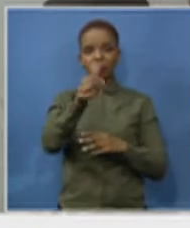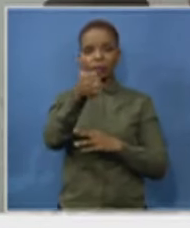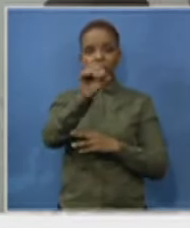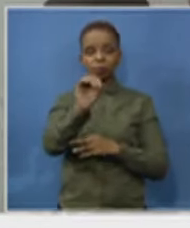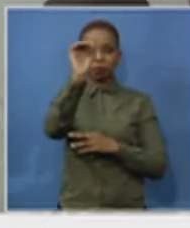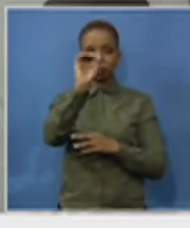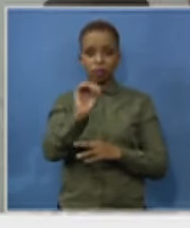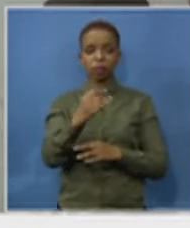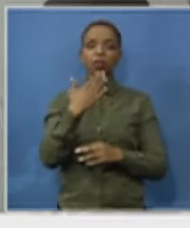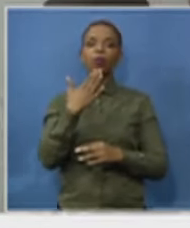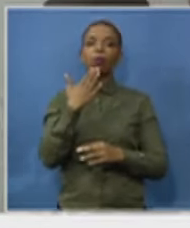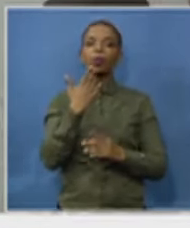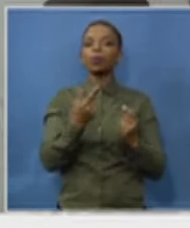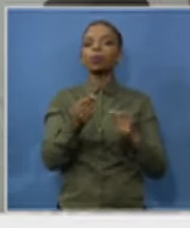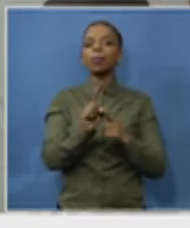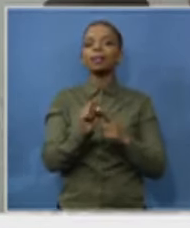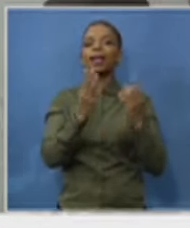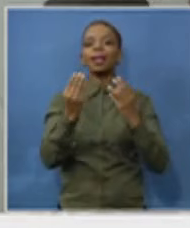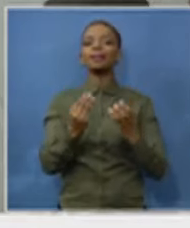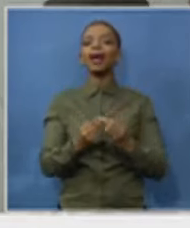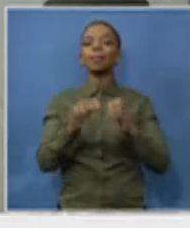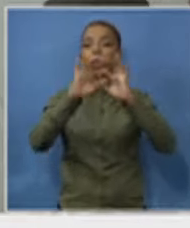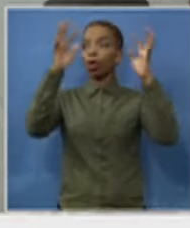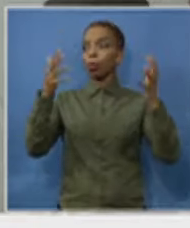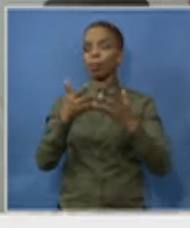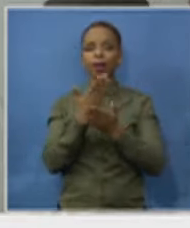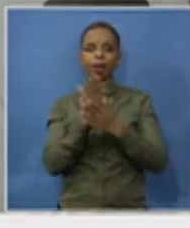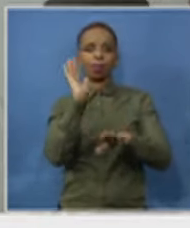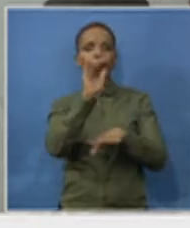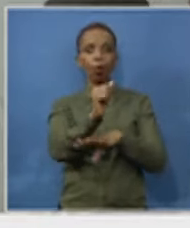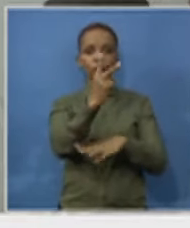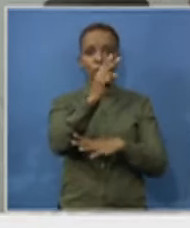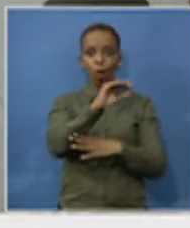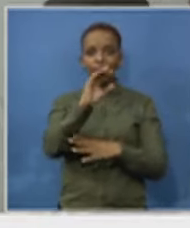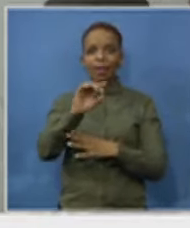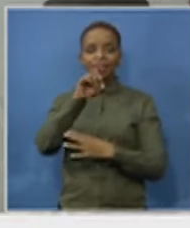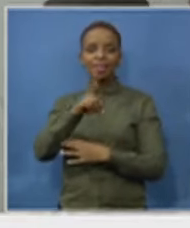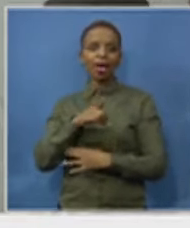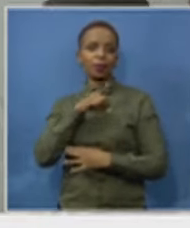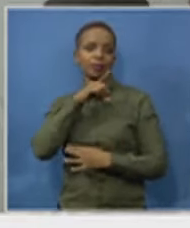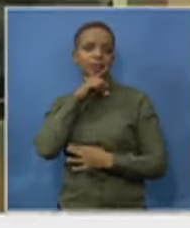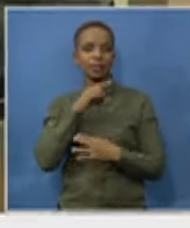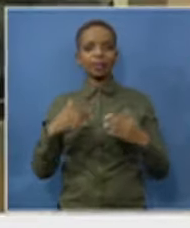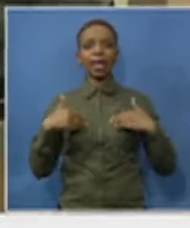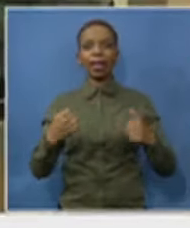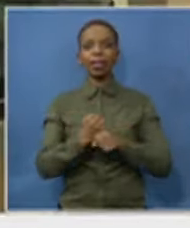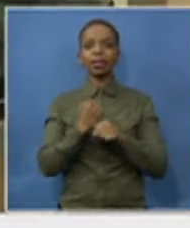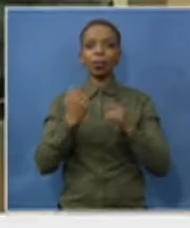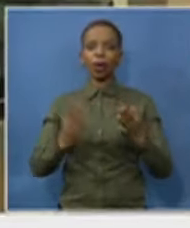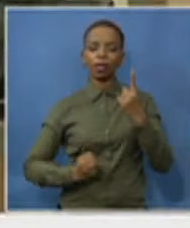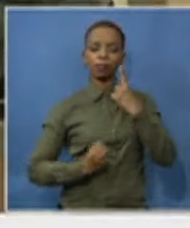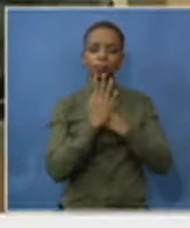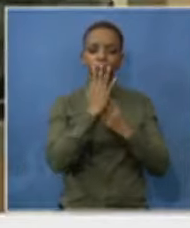that, the figure globally could be more than 200,000 health worker infections today.